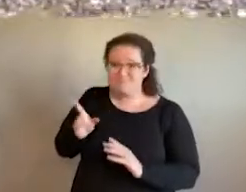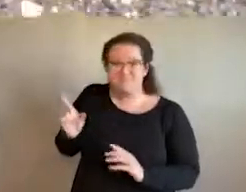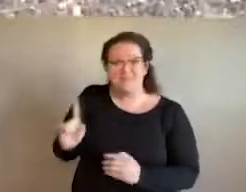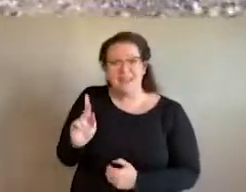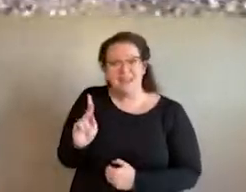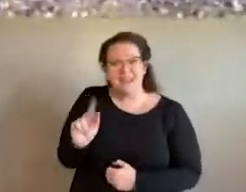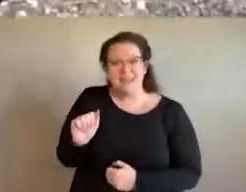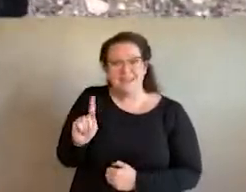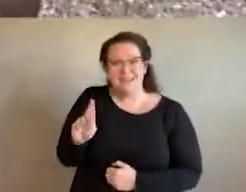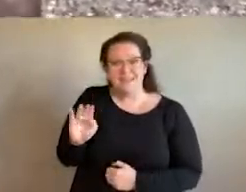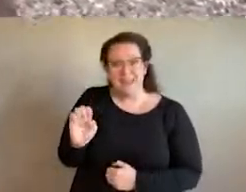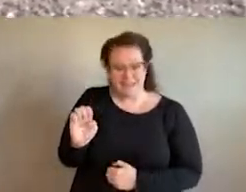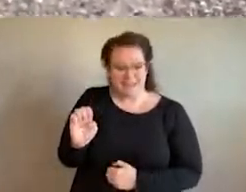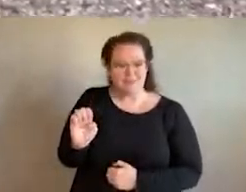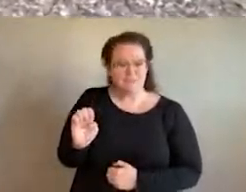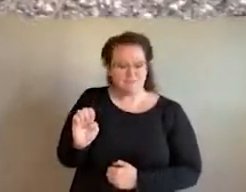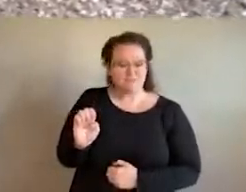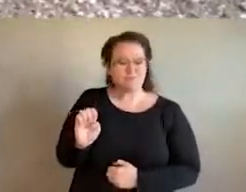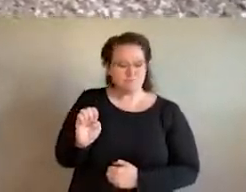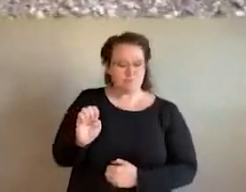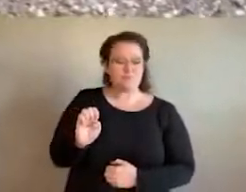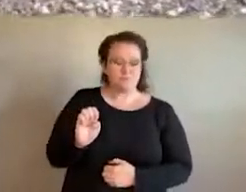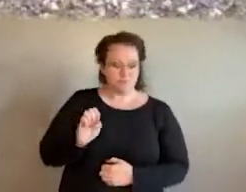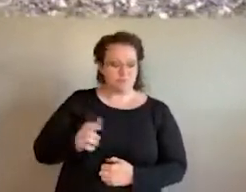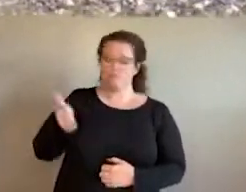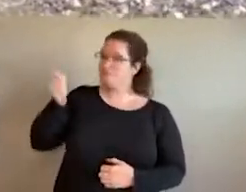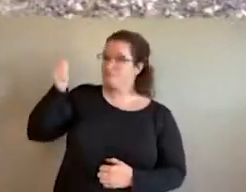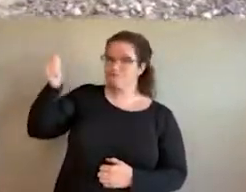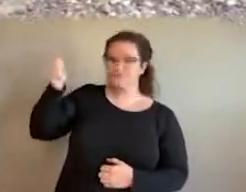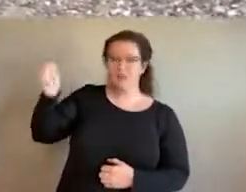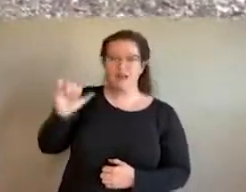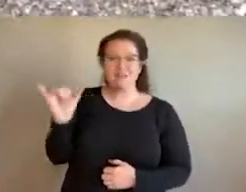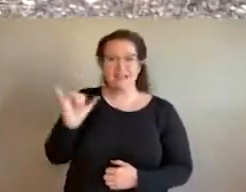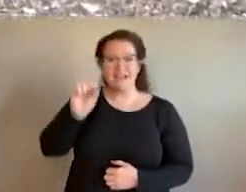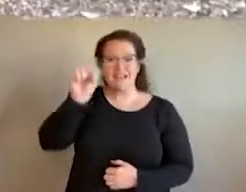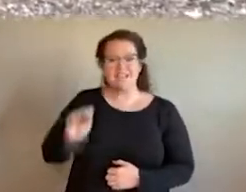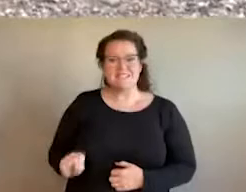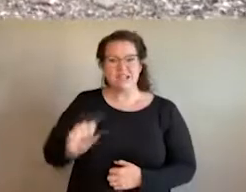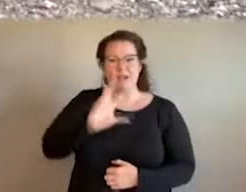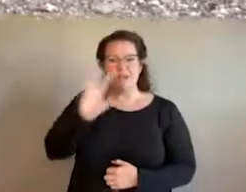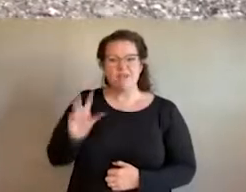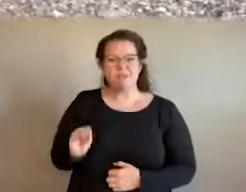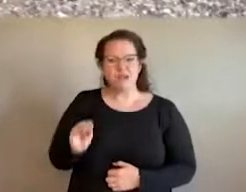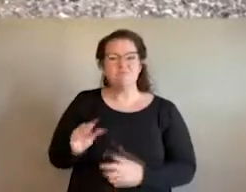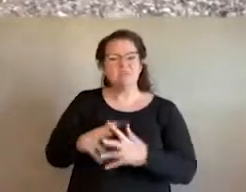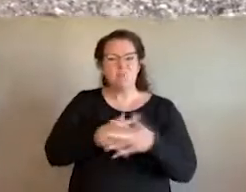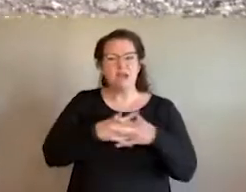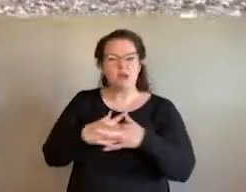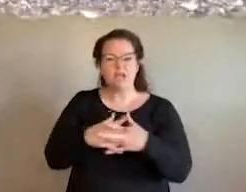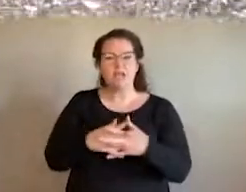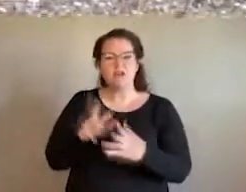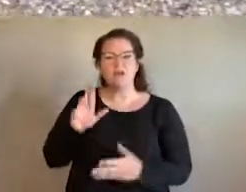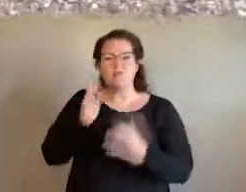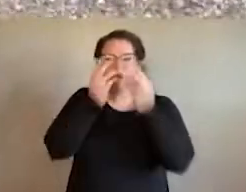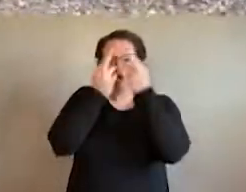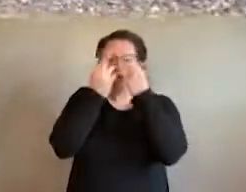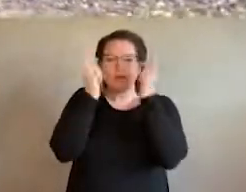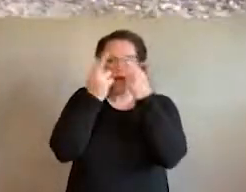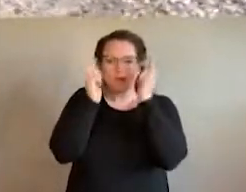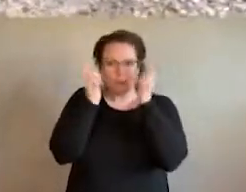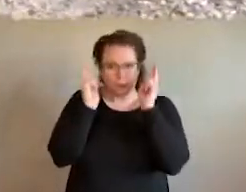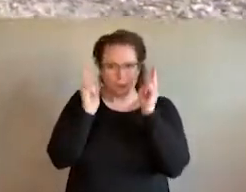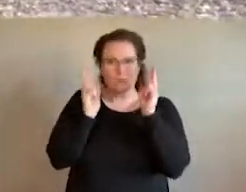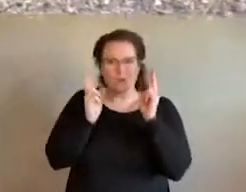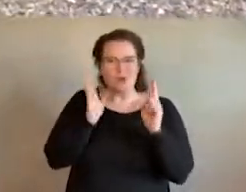Katie is a Coati Mundi, so she is pretty much like a South American raccoon, and she is gonna, you're gonna see her